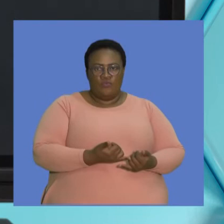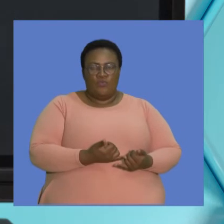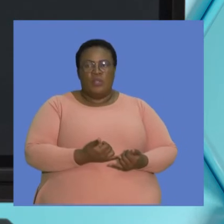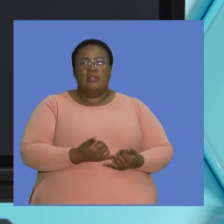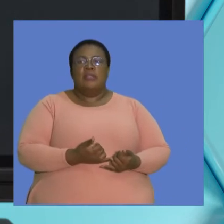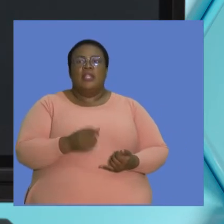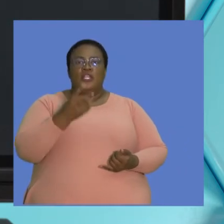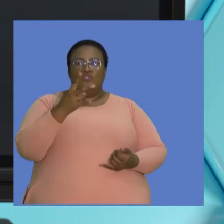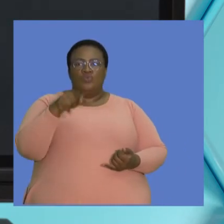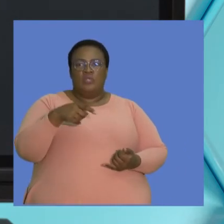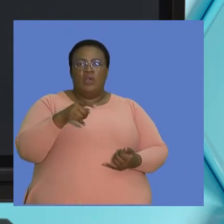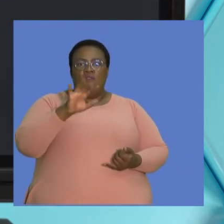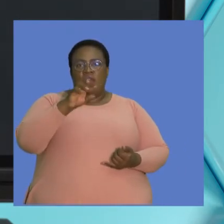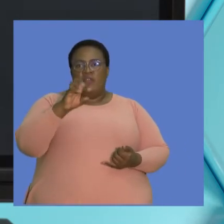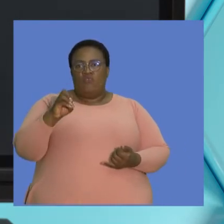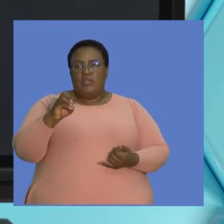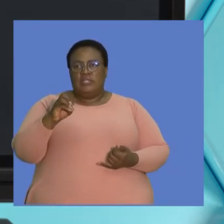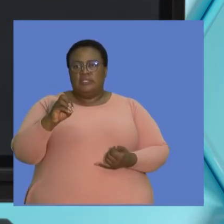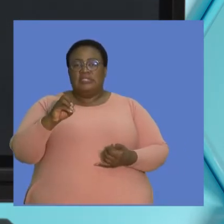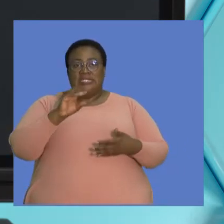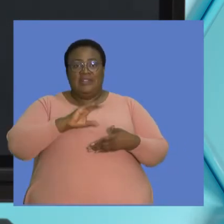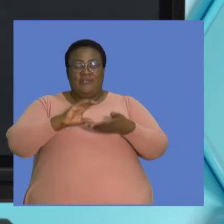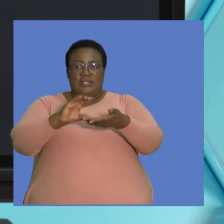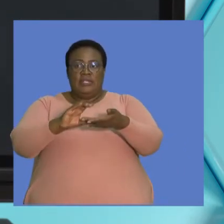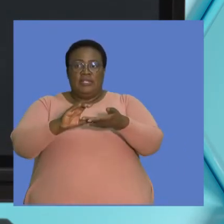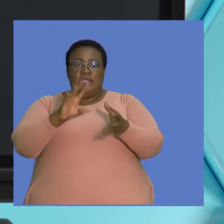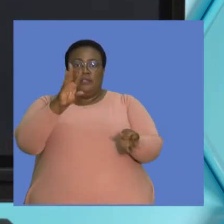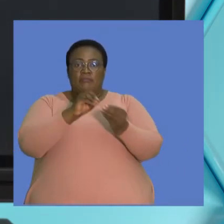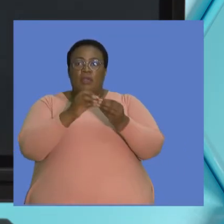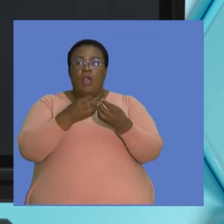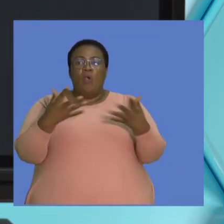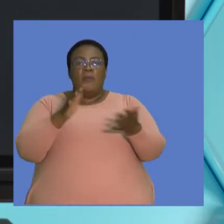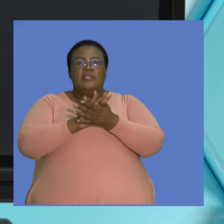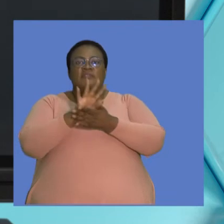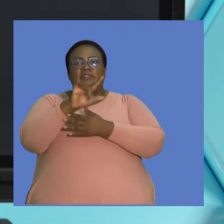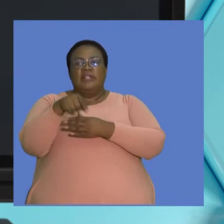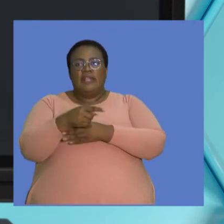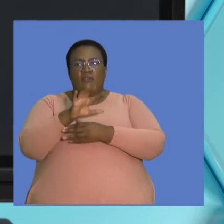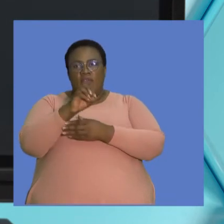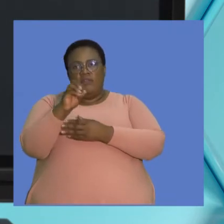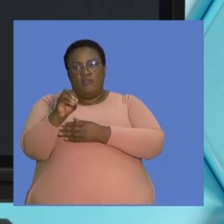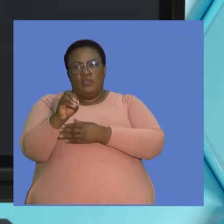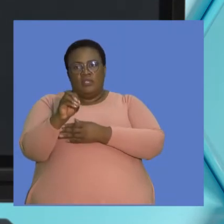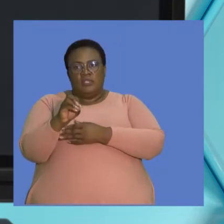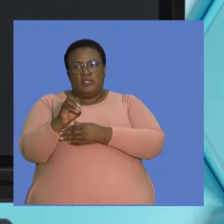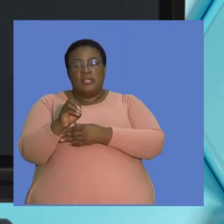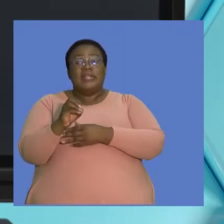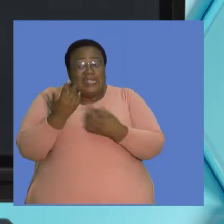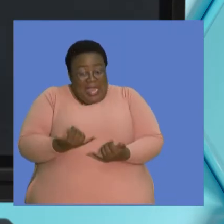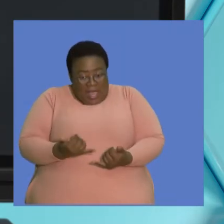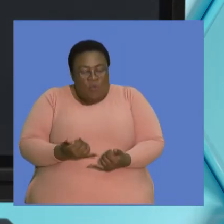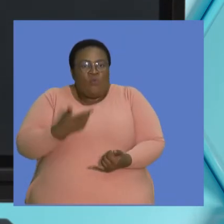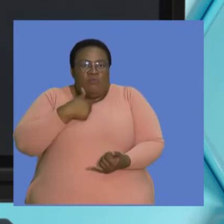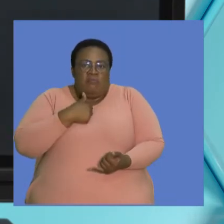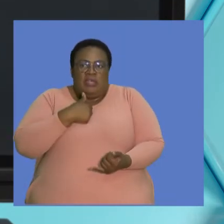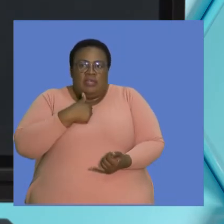out 2,500 rands as an investment. So that amounts to what? 15,500. That I actually need to cough